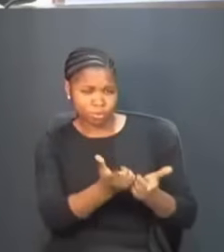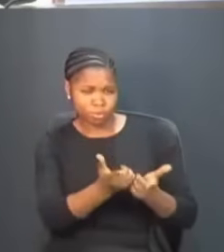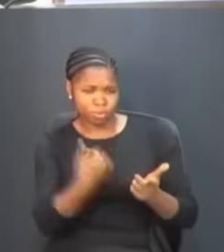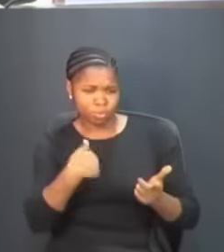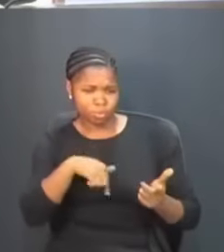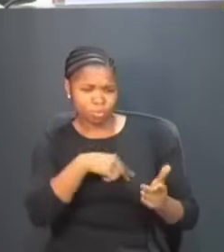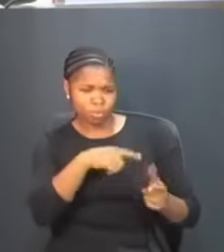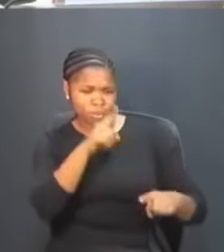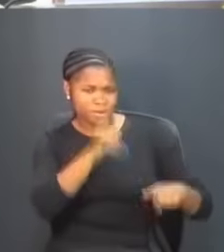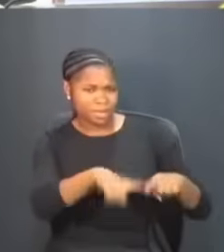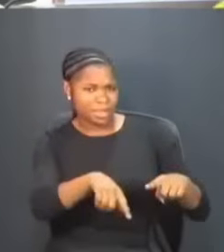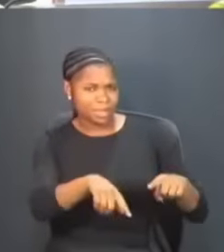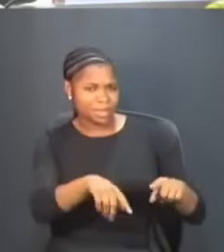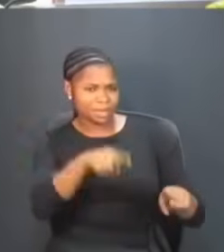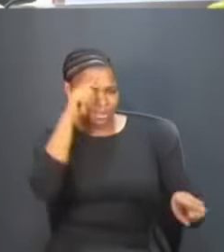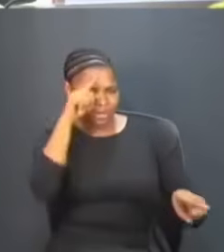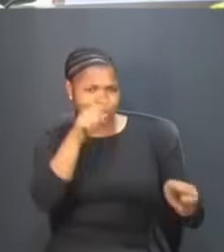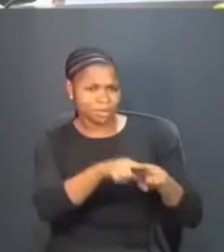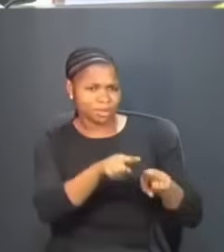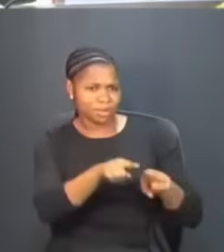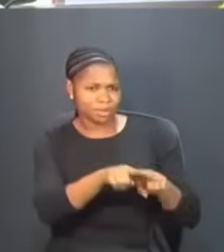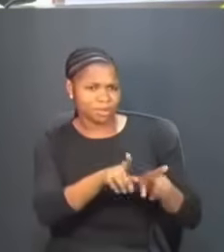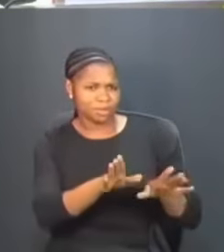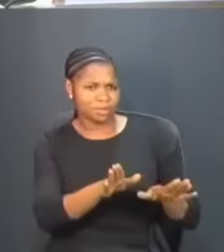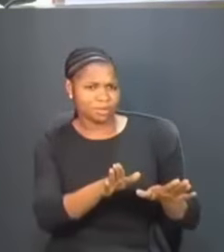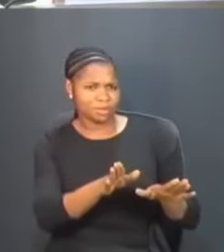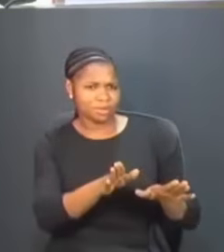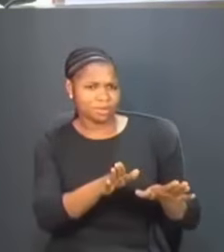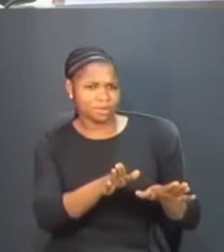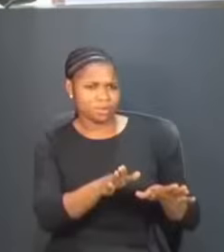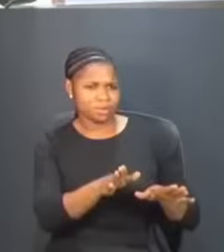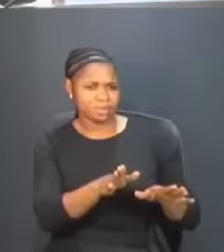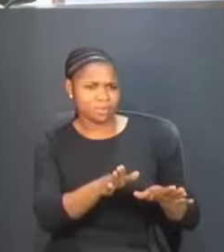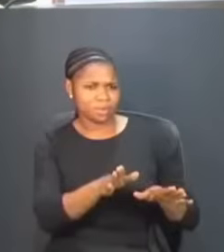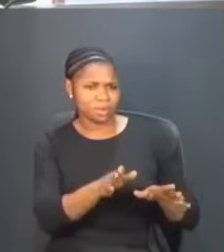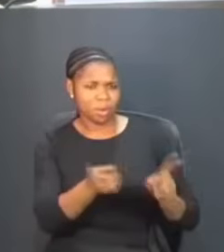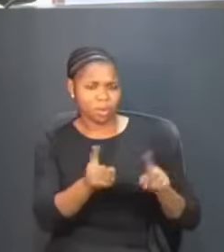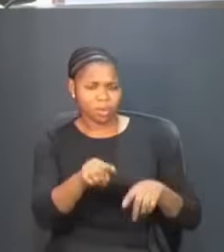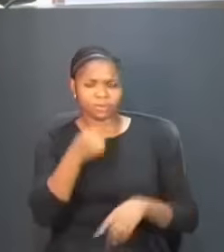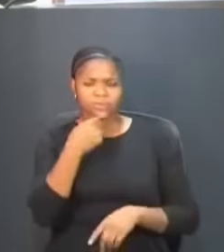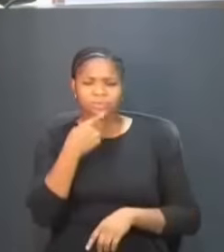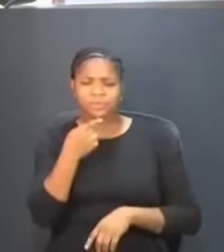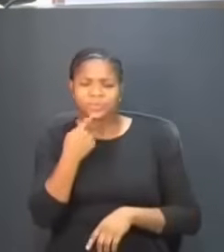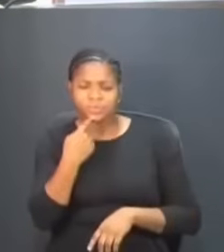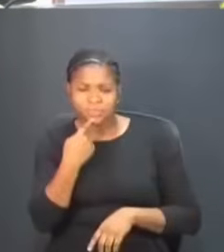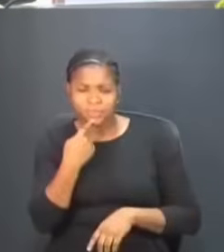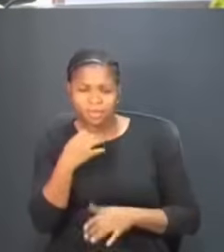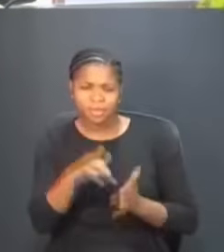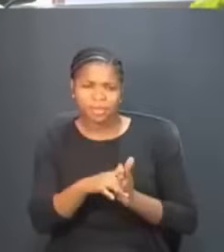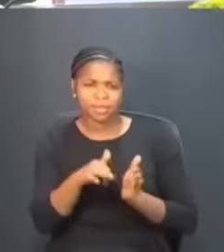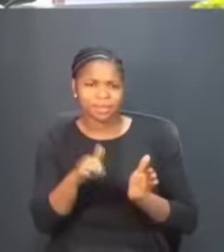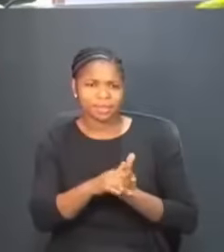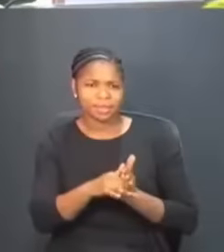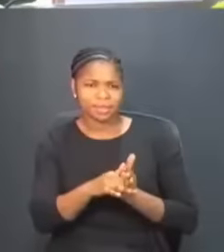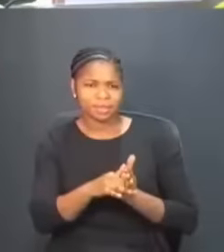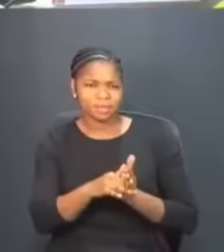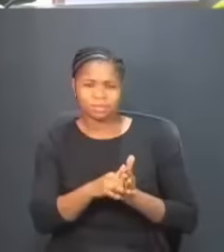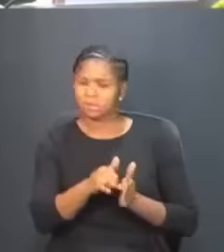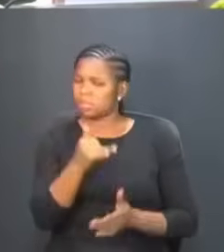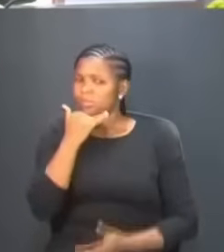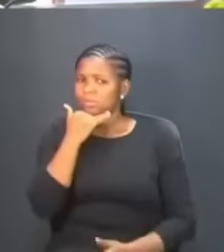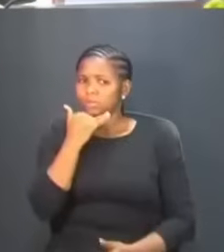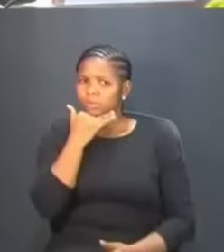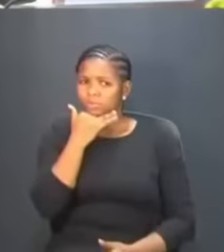Mr. Speaker, when you say that you are generating, Mr. Speaker, he said you are not speaking with one voice. Mr. Speaker,